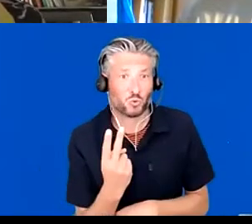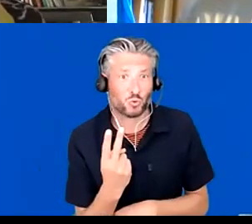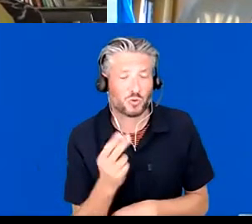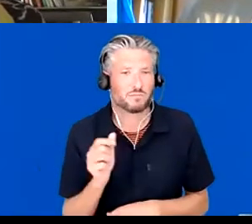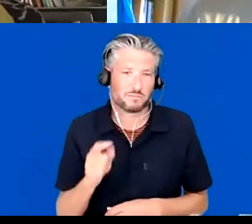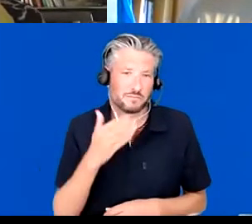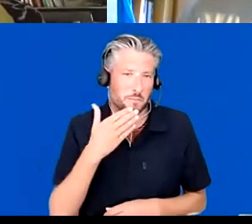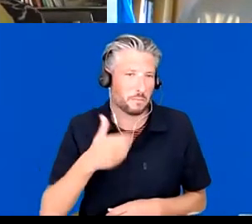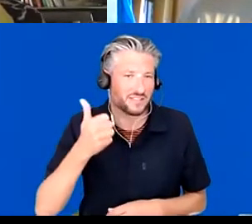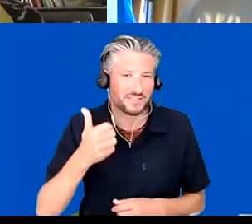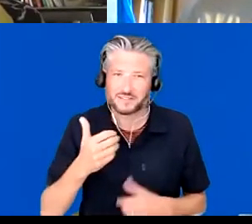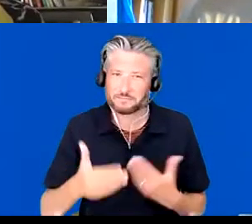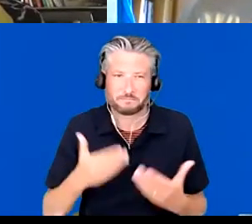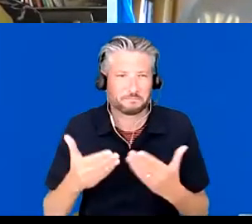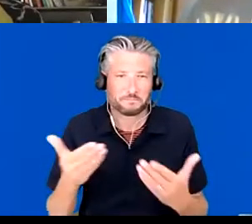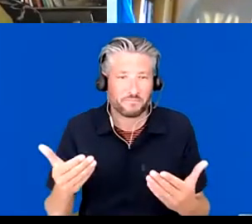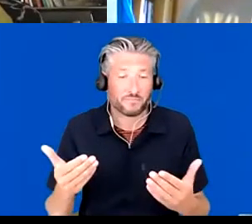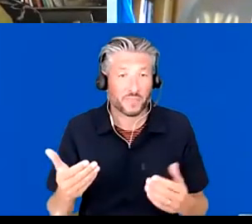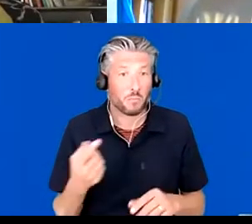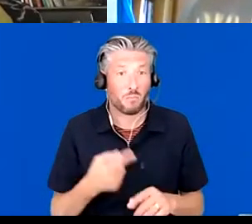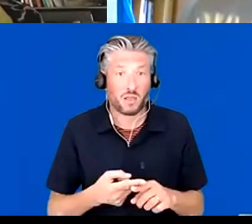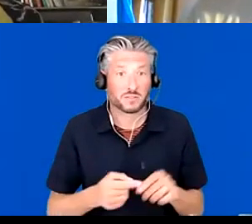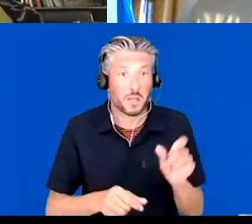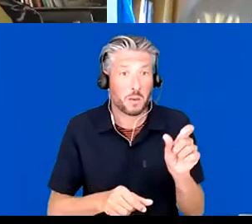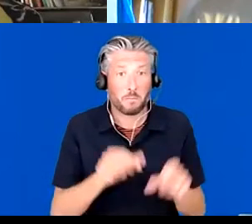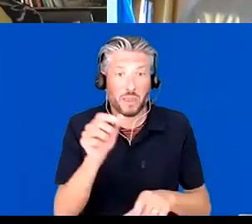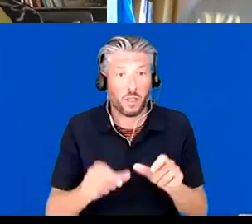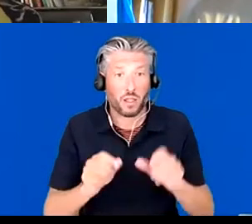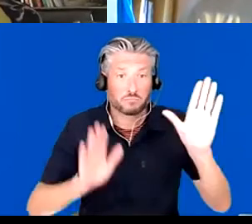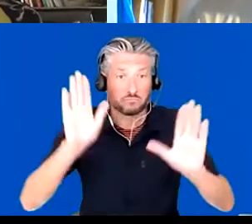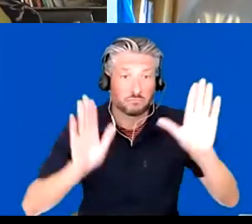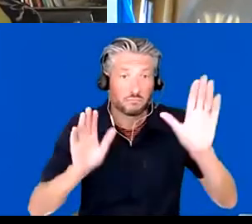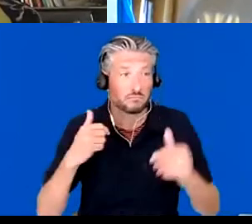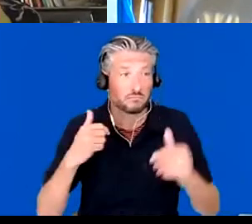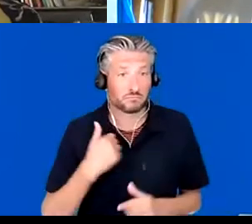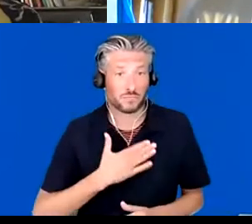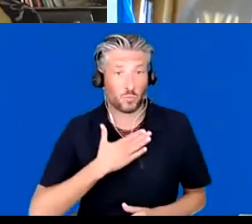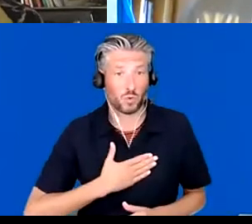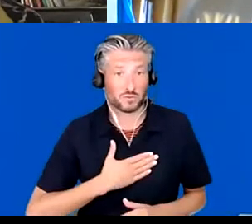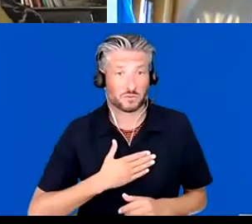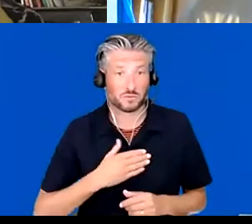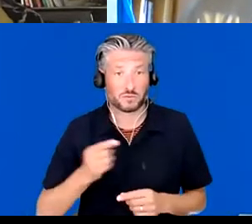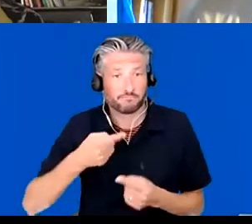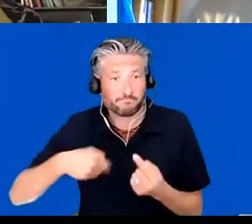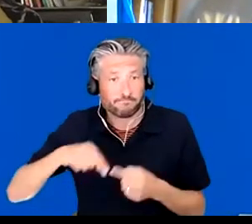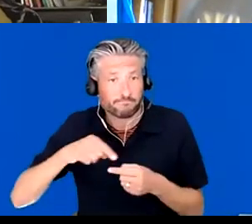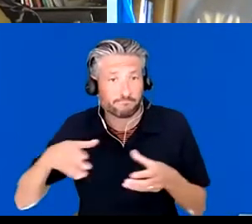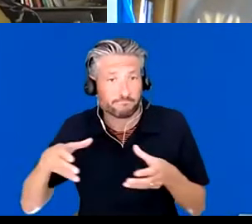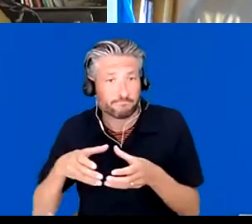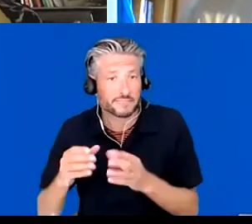yeah, people joined up randomly as well, or said, yeah, please, can we get together? And they organized also through their